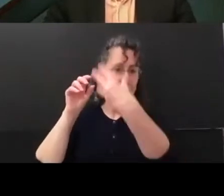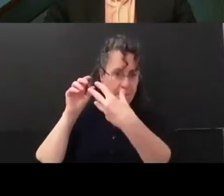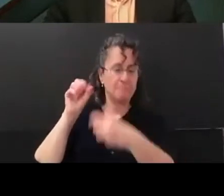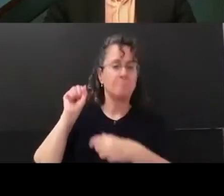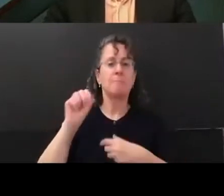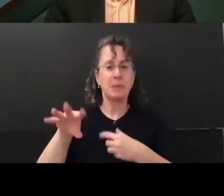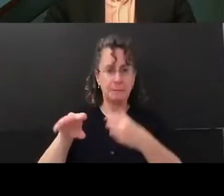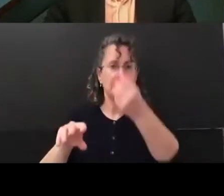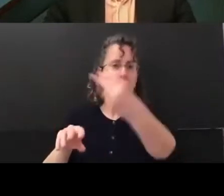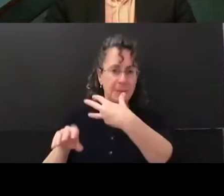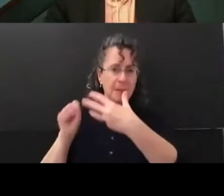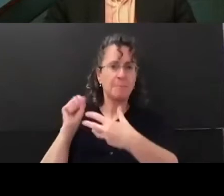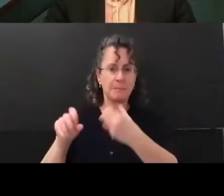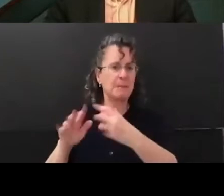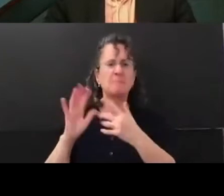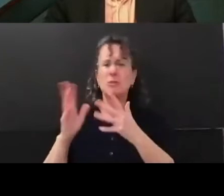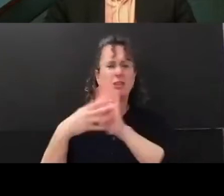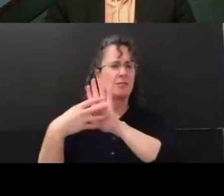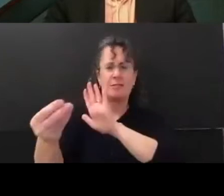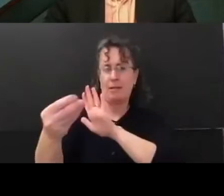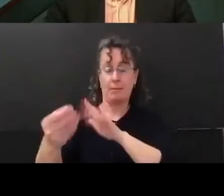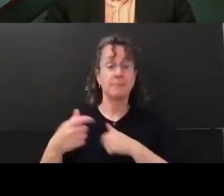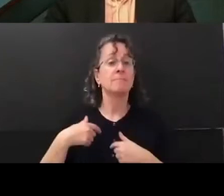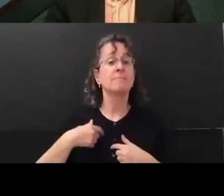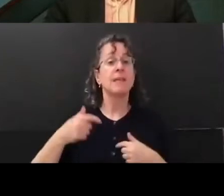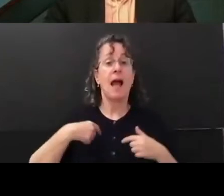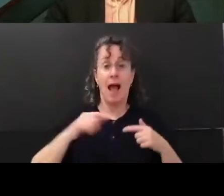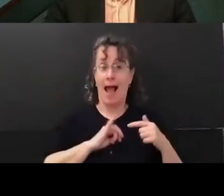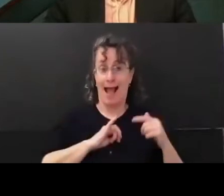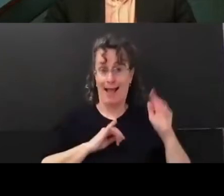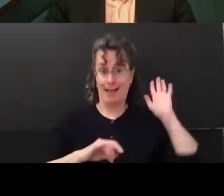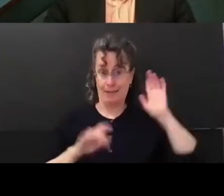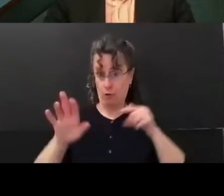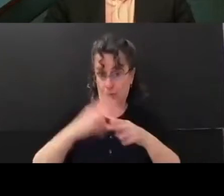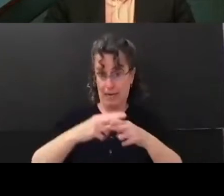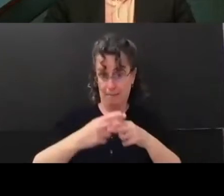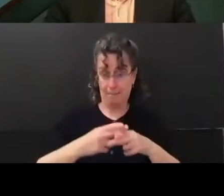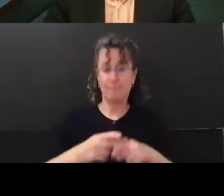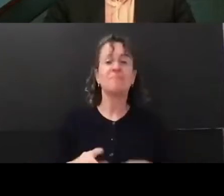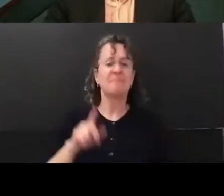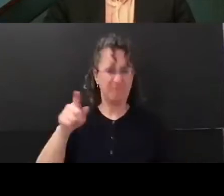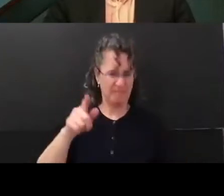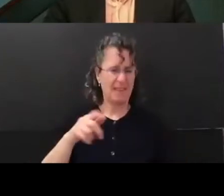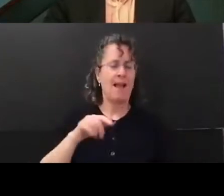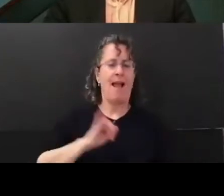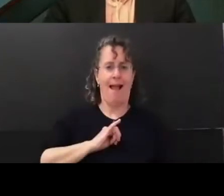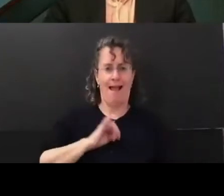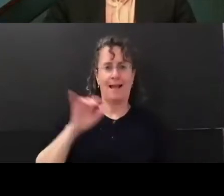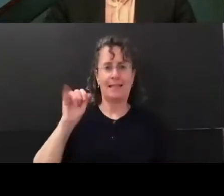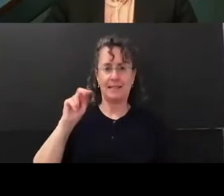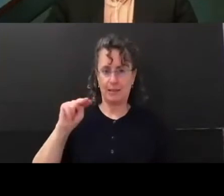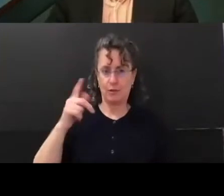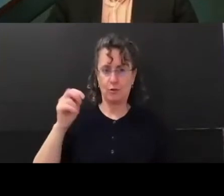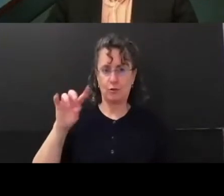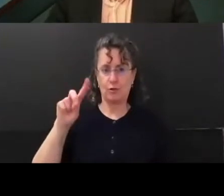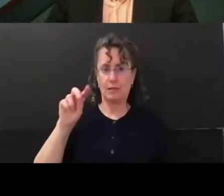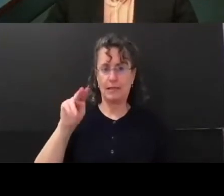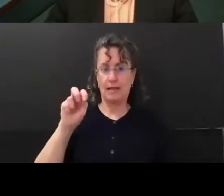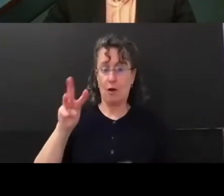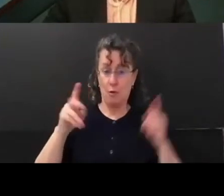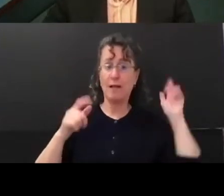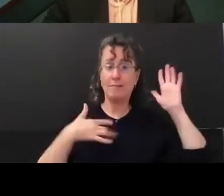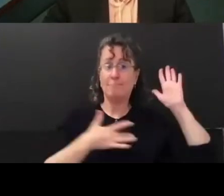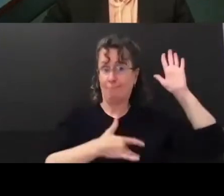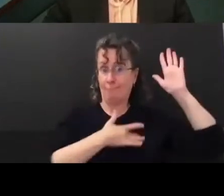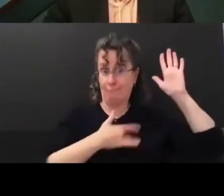hand. Okay, I state your name. I, Ian Goodnow, Do solemnly affirm do